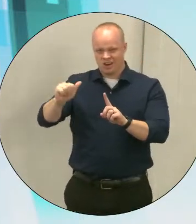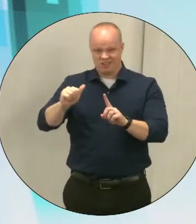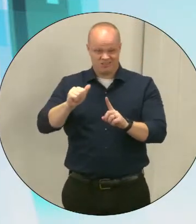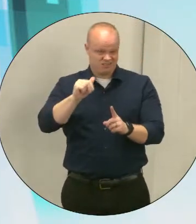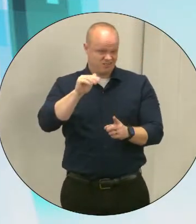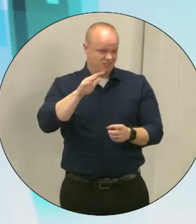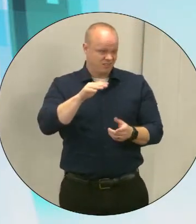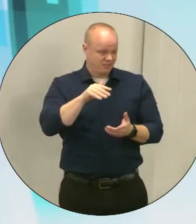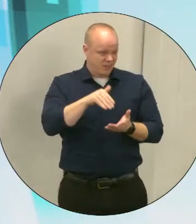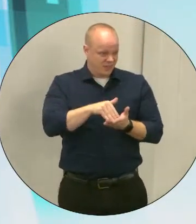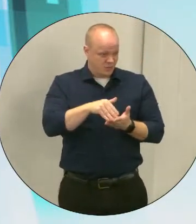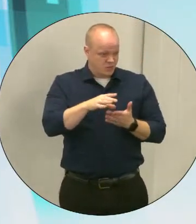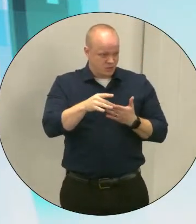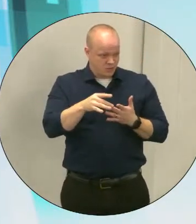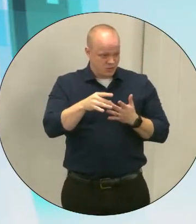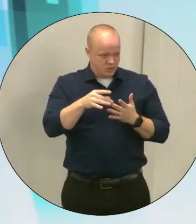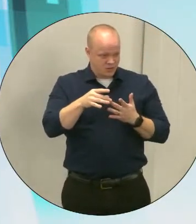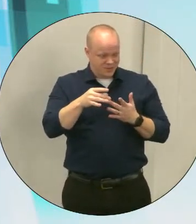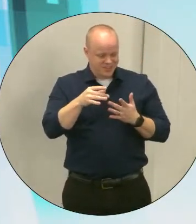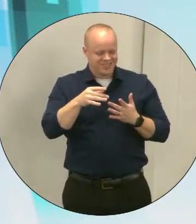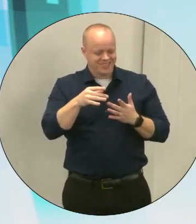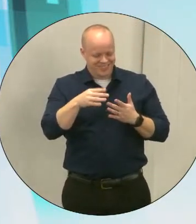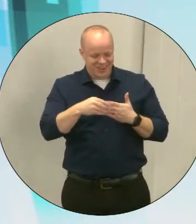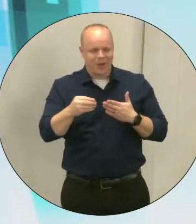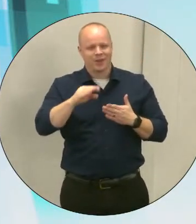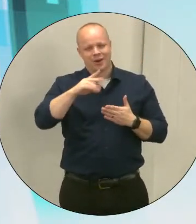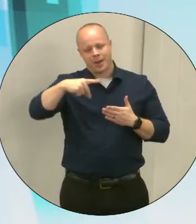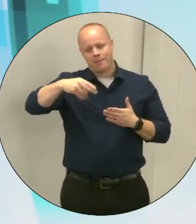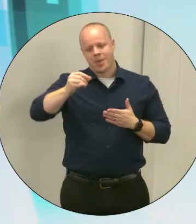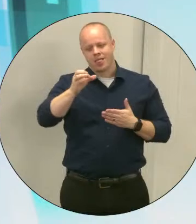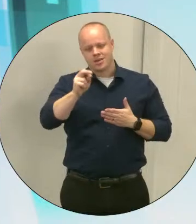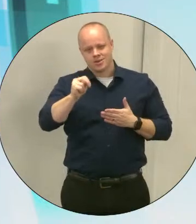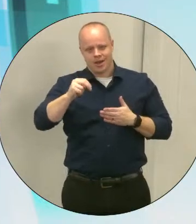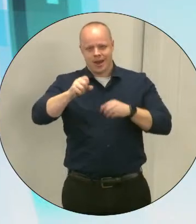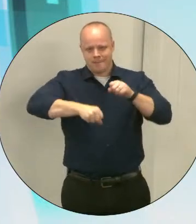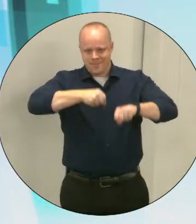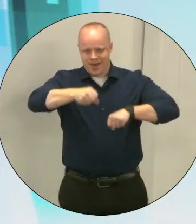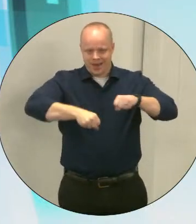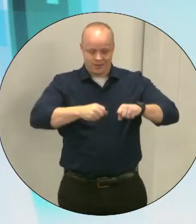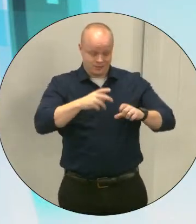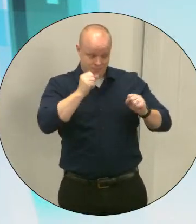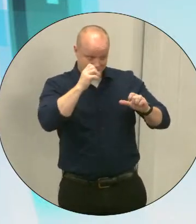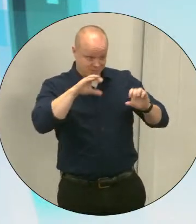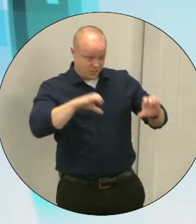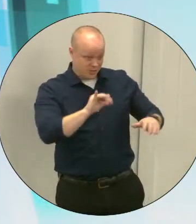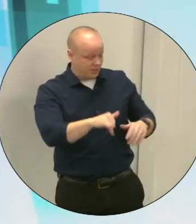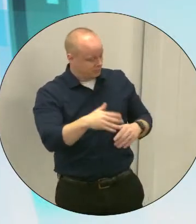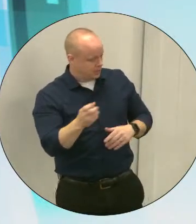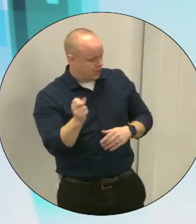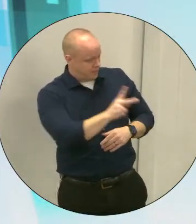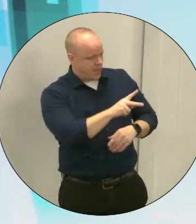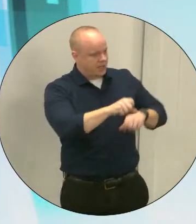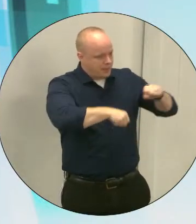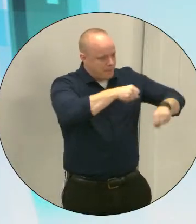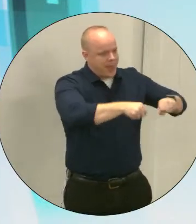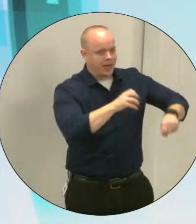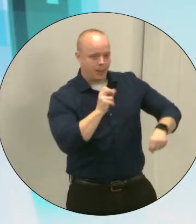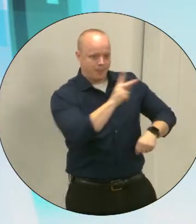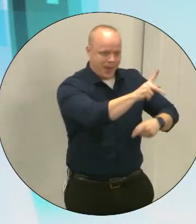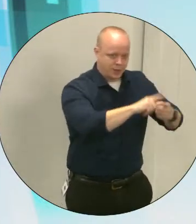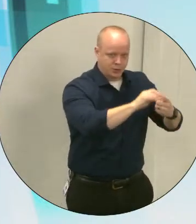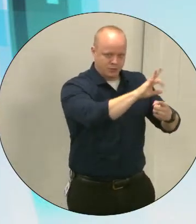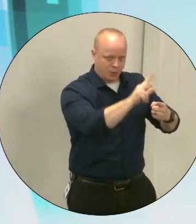$5,000 Peloton bike. Amazing on that one. Marzette Lewis, when she was alive, told me to tell him to get back on that thing and pedal back to